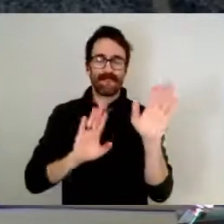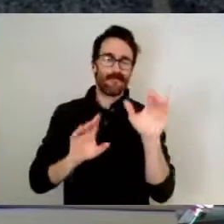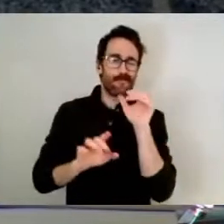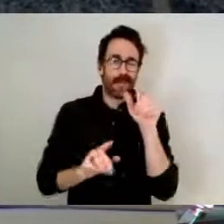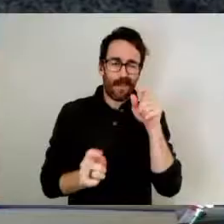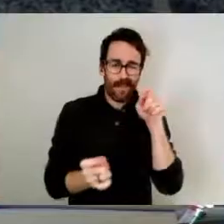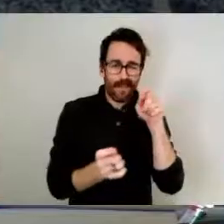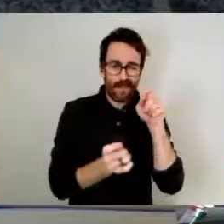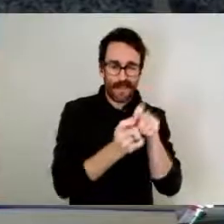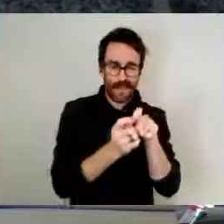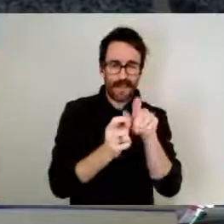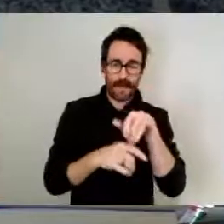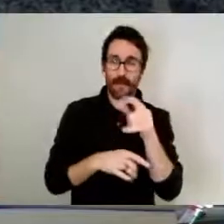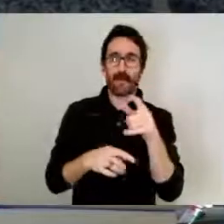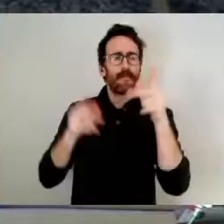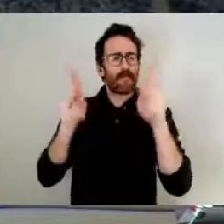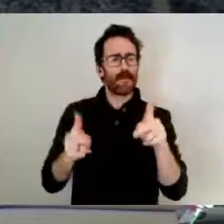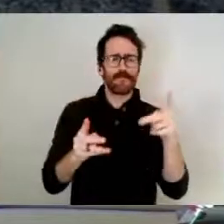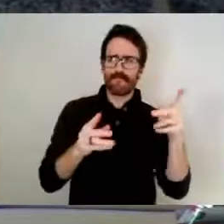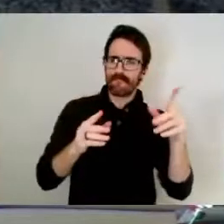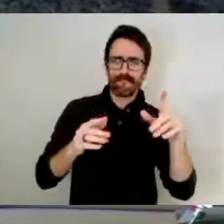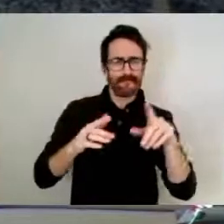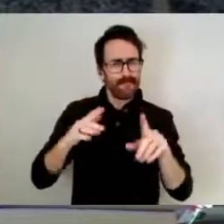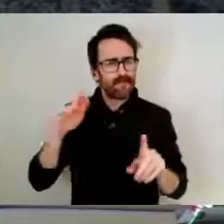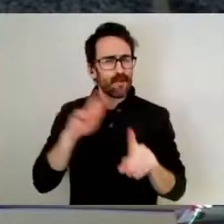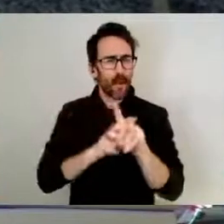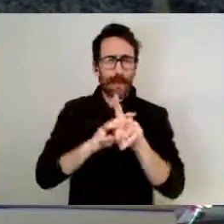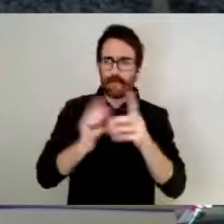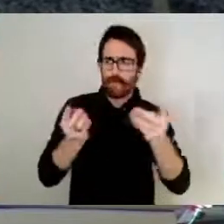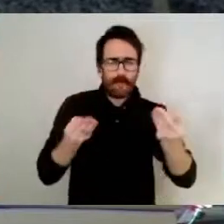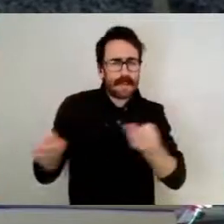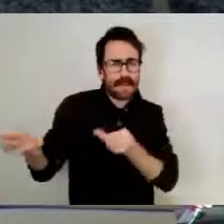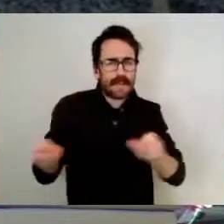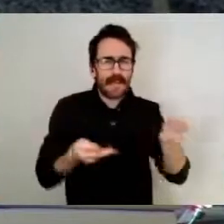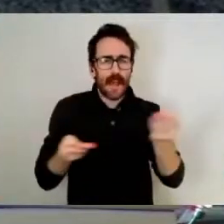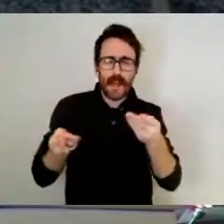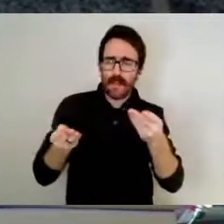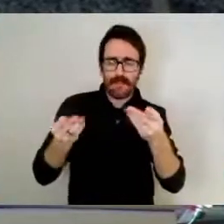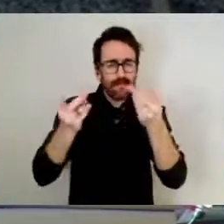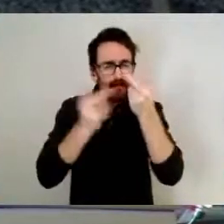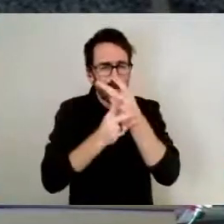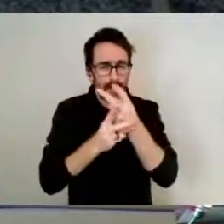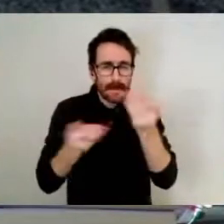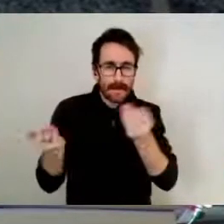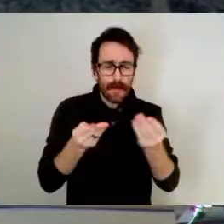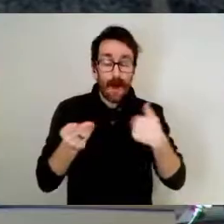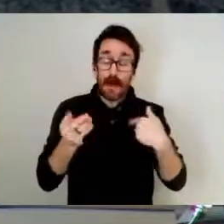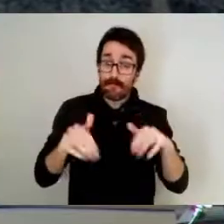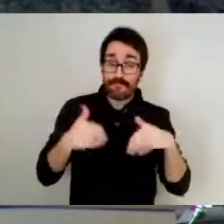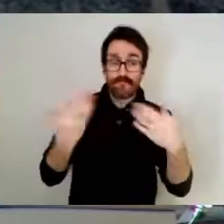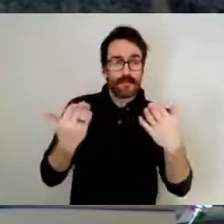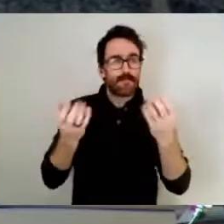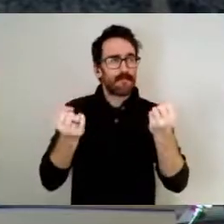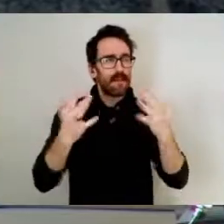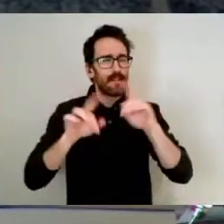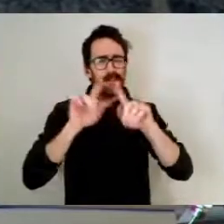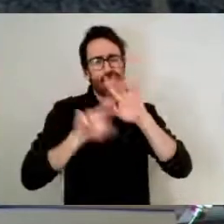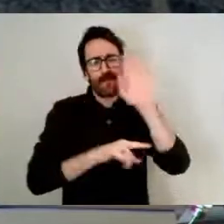to put an end to this demonstration. So it's now up to